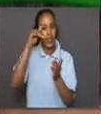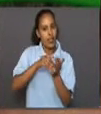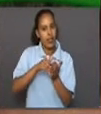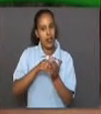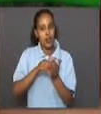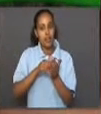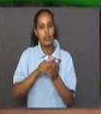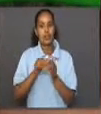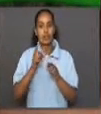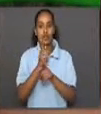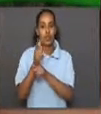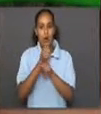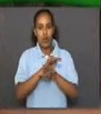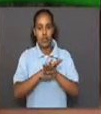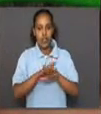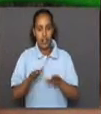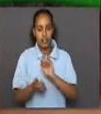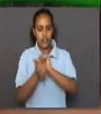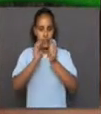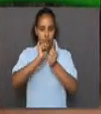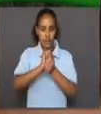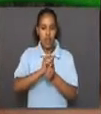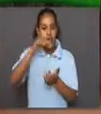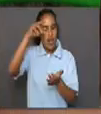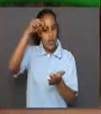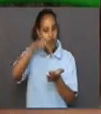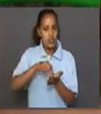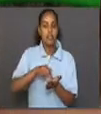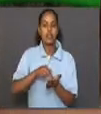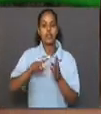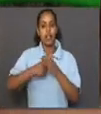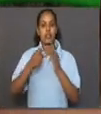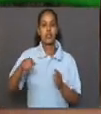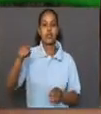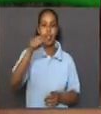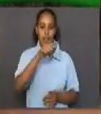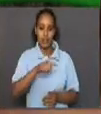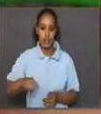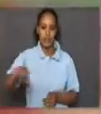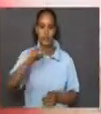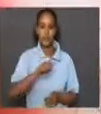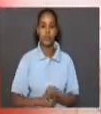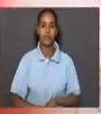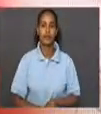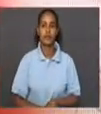a geological shift and restart the cycle.